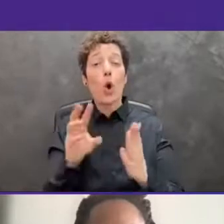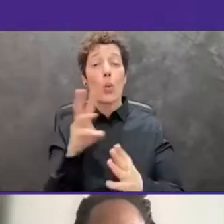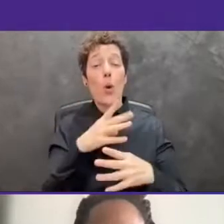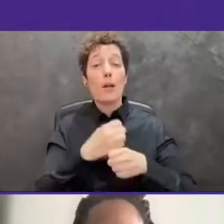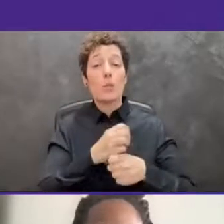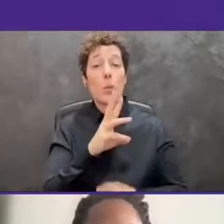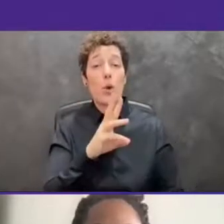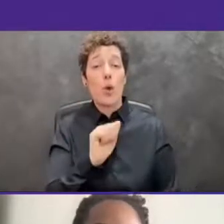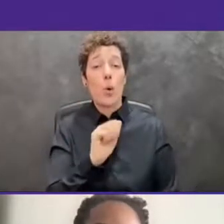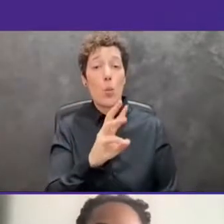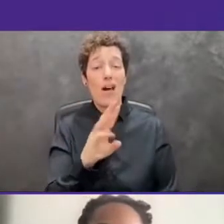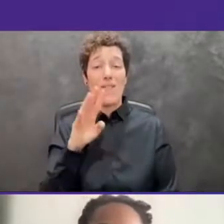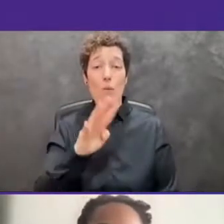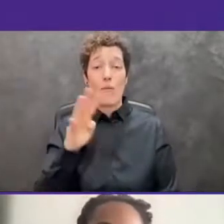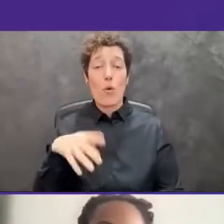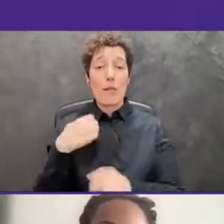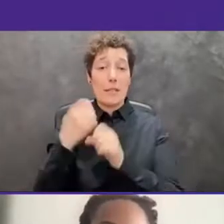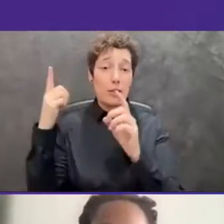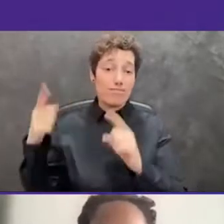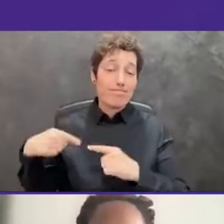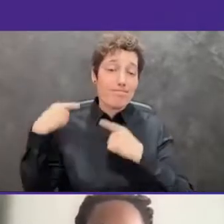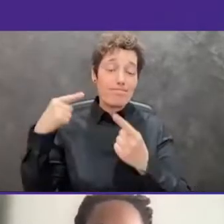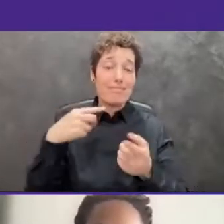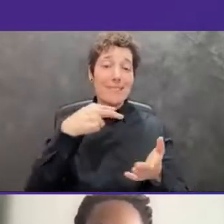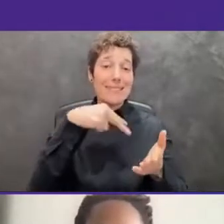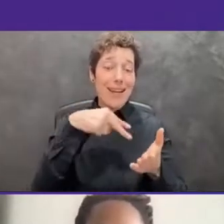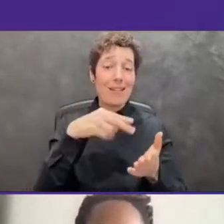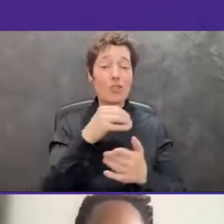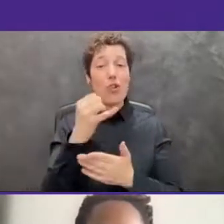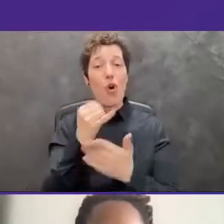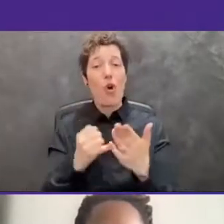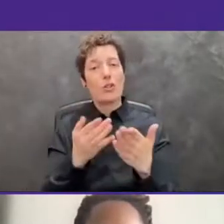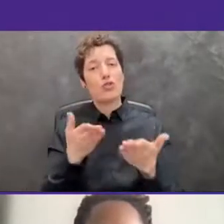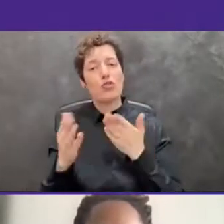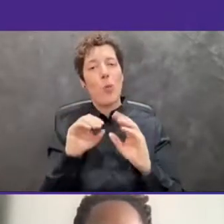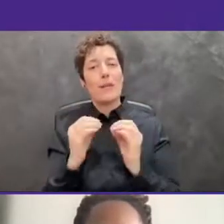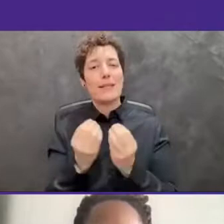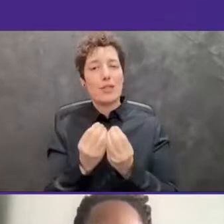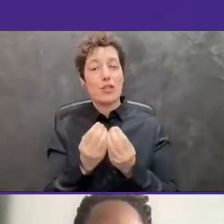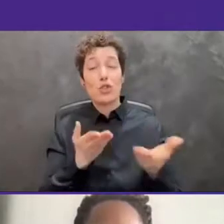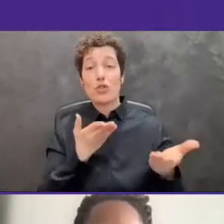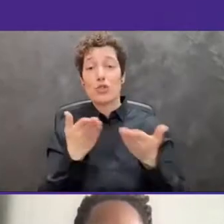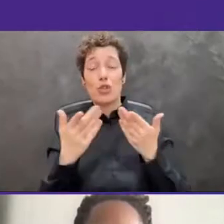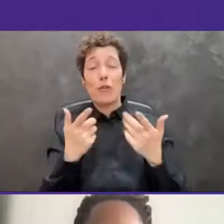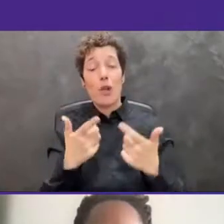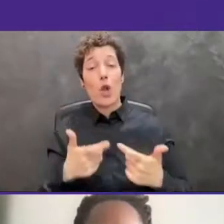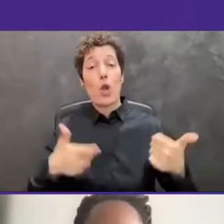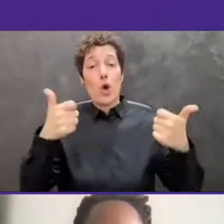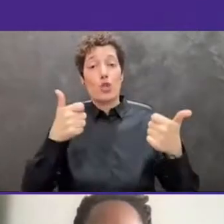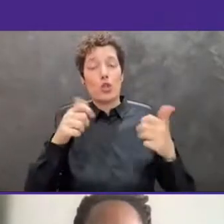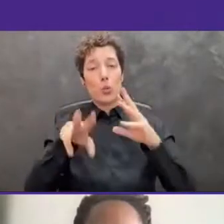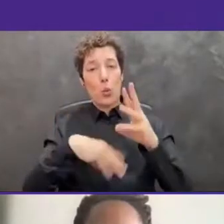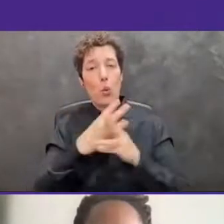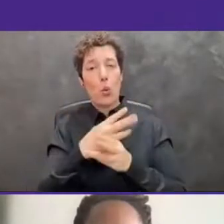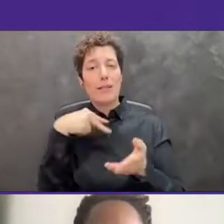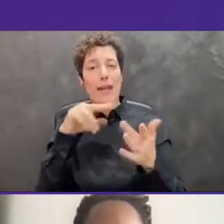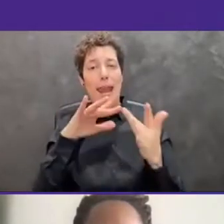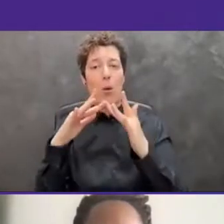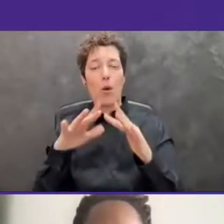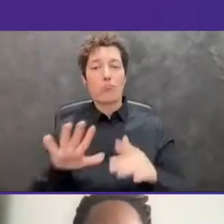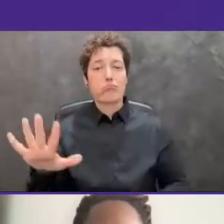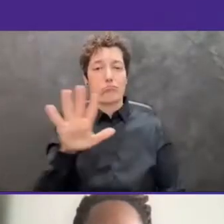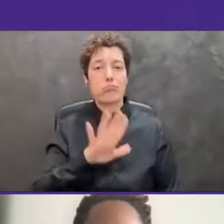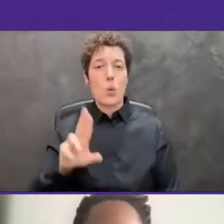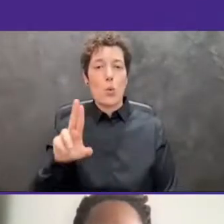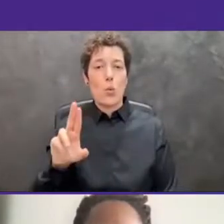44-year-old dance presenter and artist service organization that serves the largest world dance network in the U.S., over 450